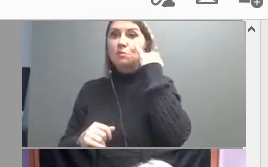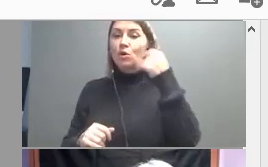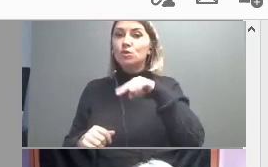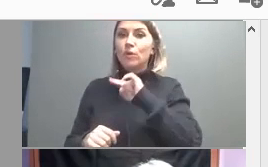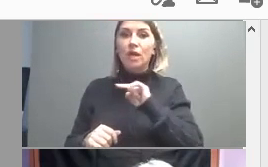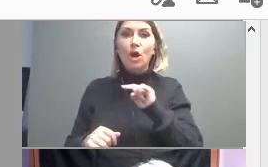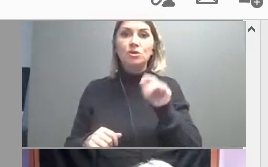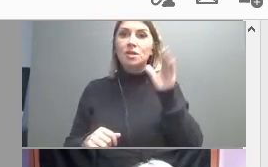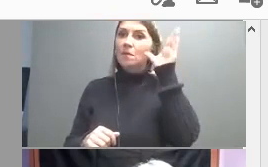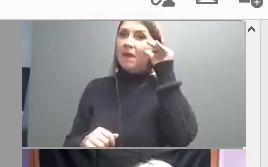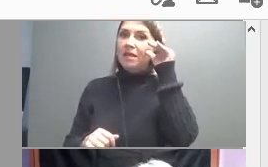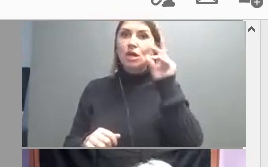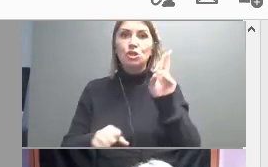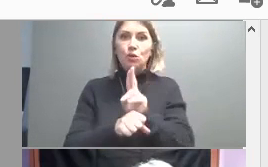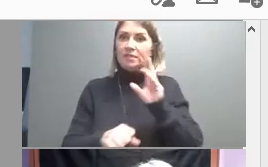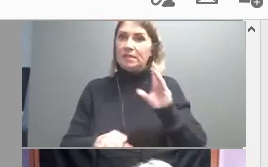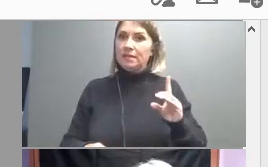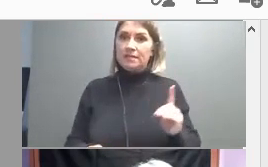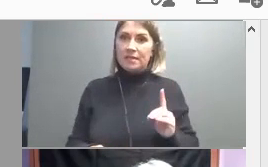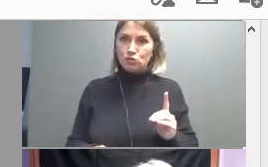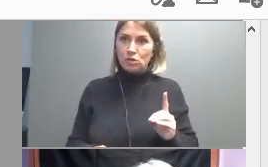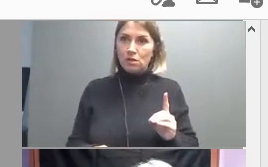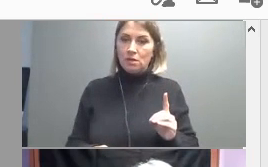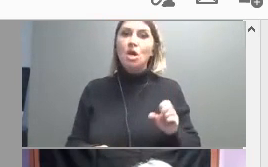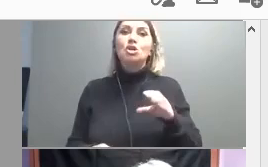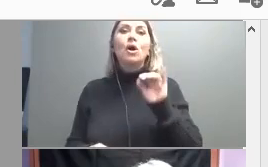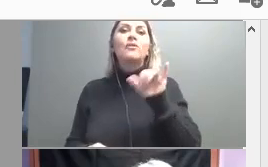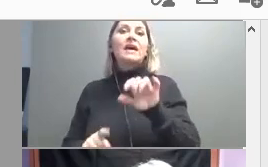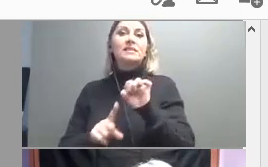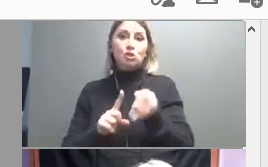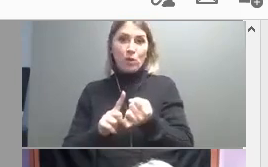using Dijkstra. In that particular scenario, another way that we can actually